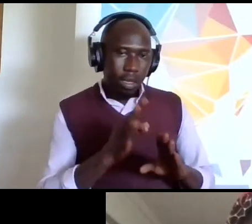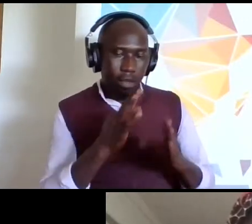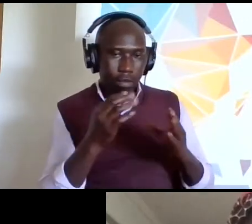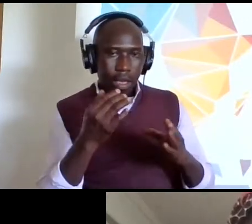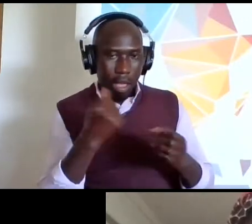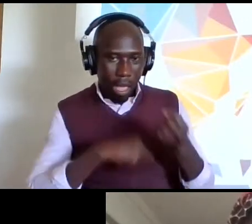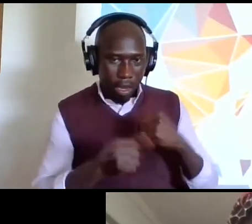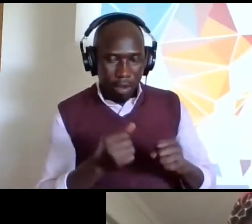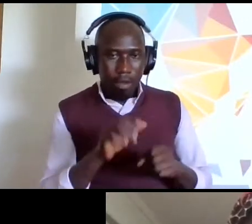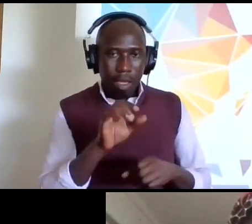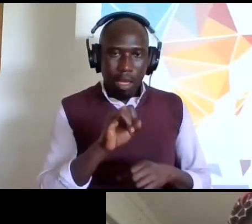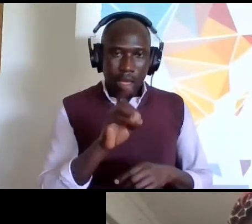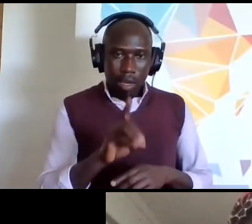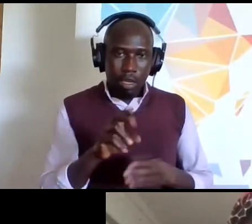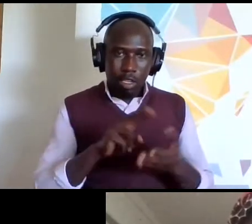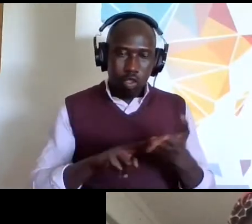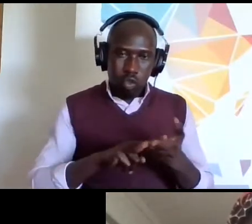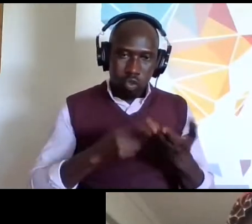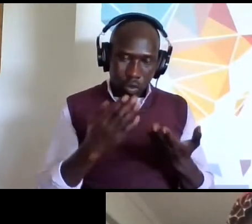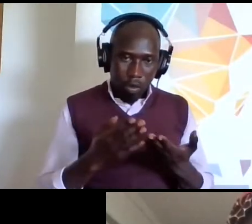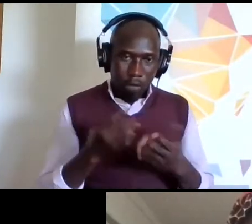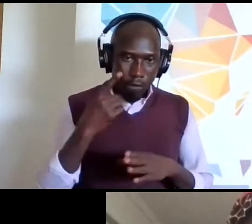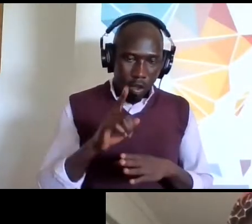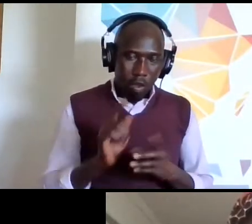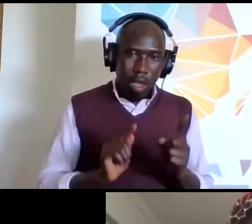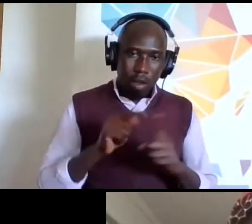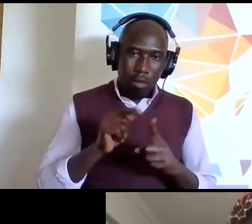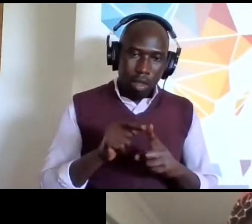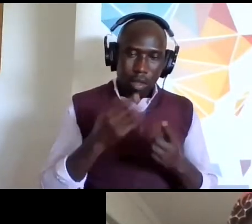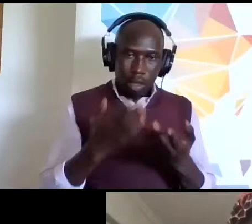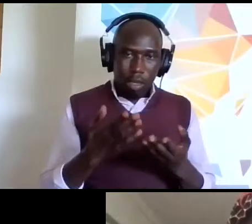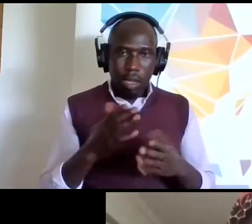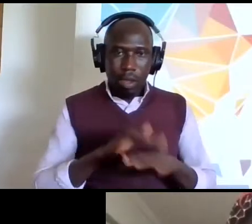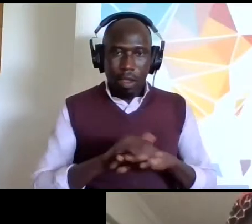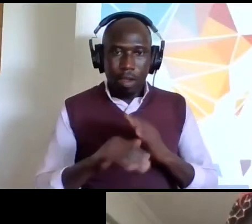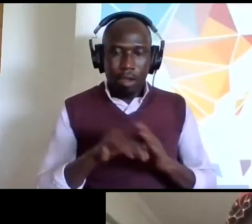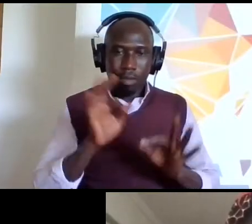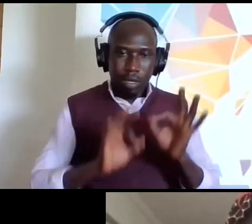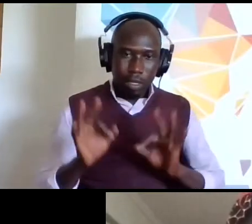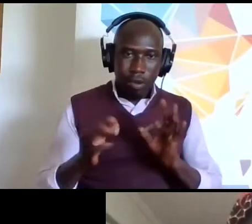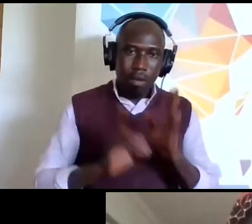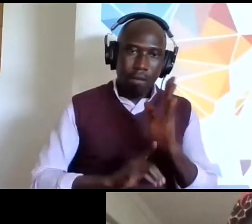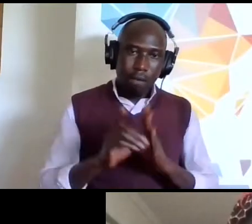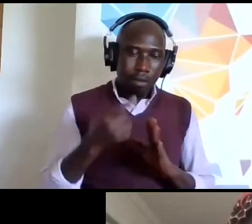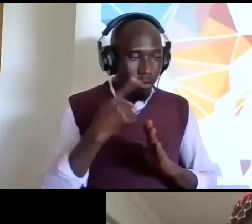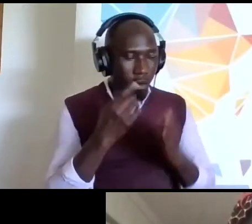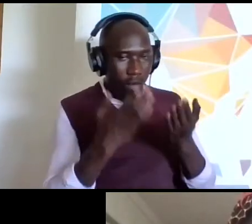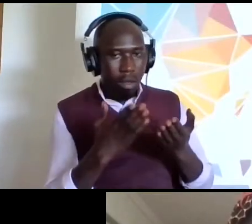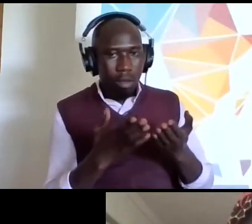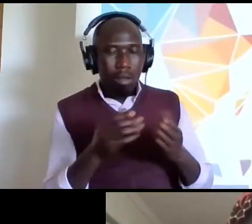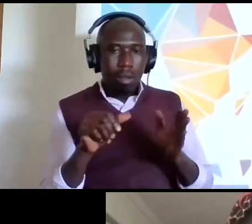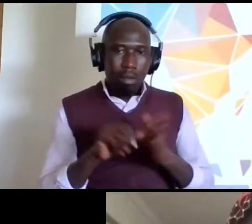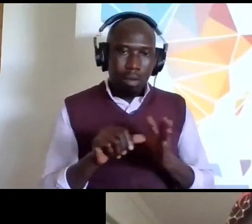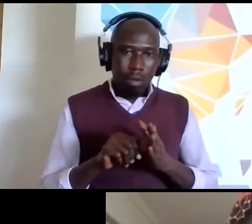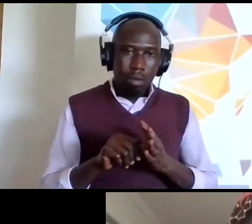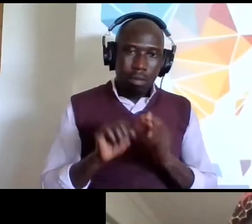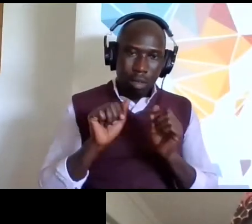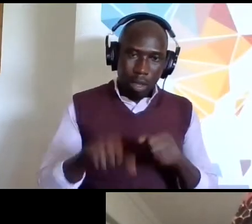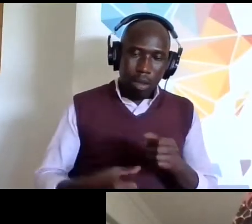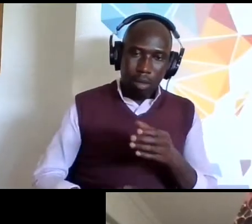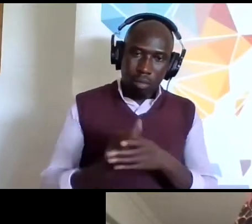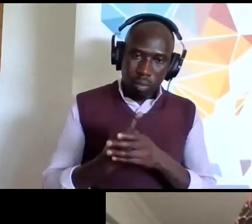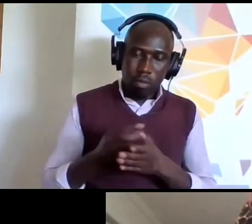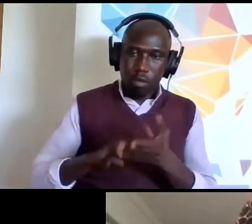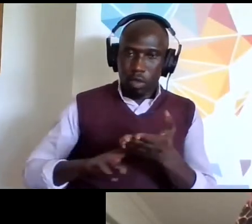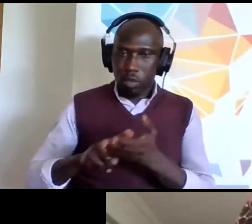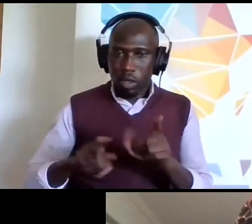ID is used for a purpose it has not been designed or developed for, problems can be created for the